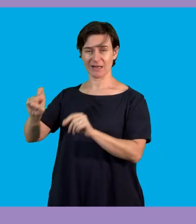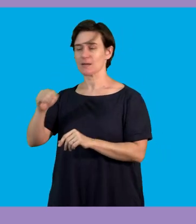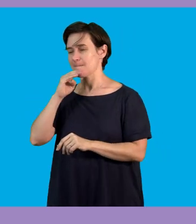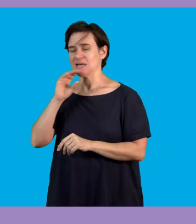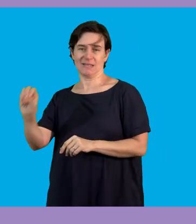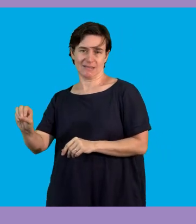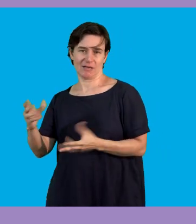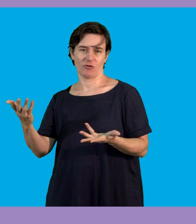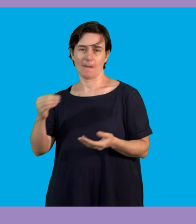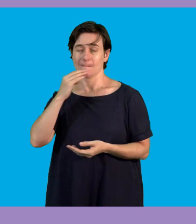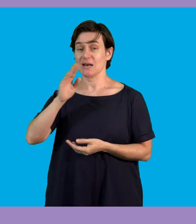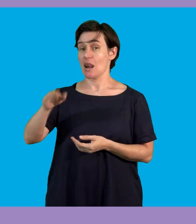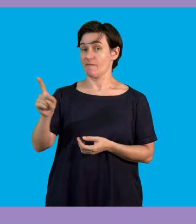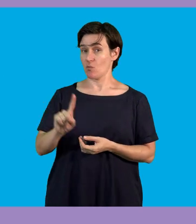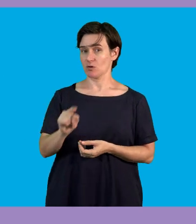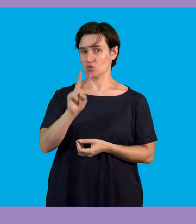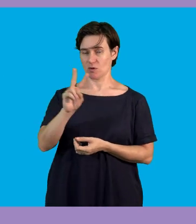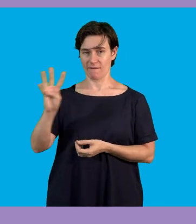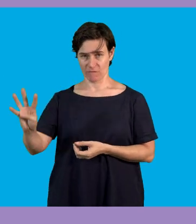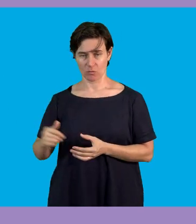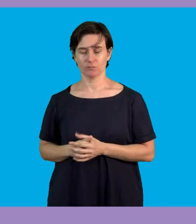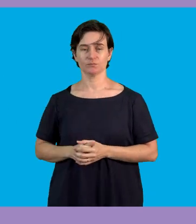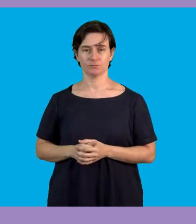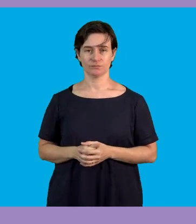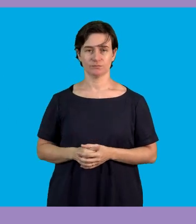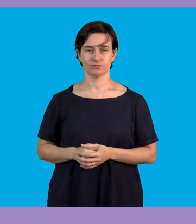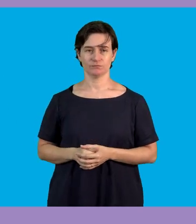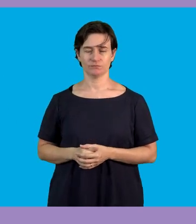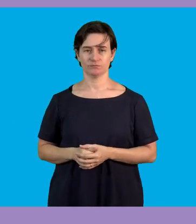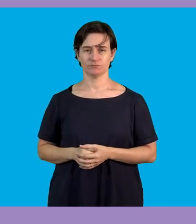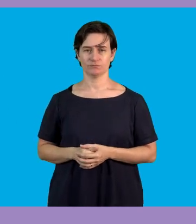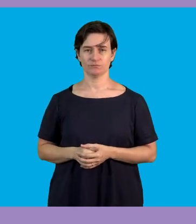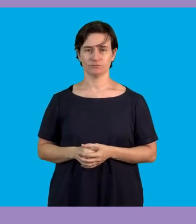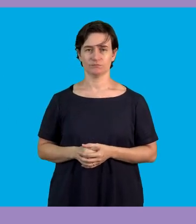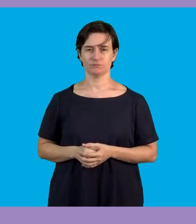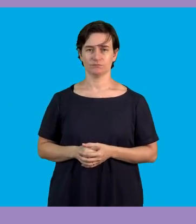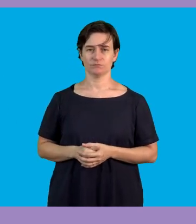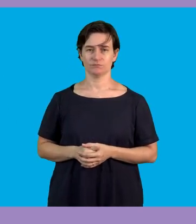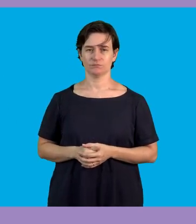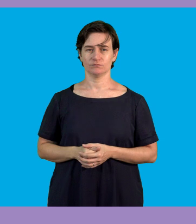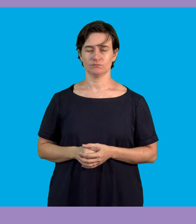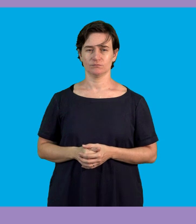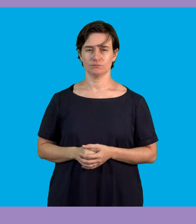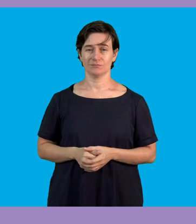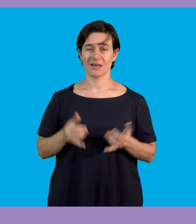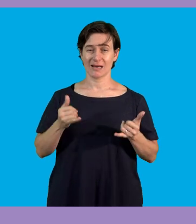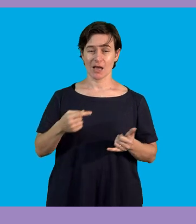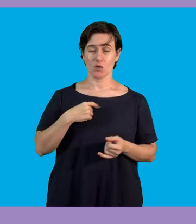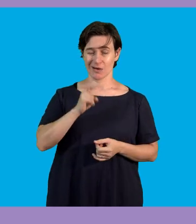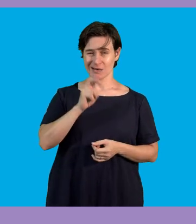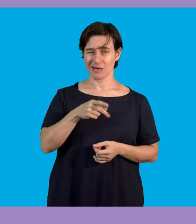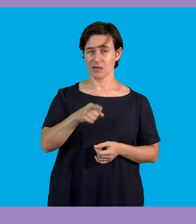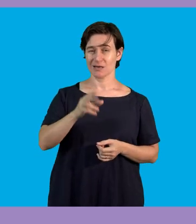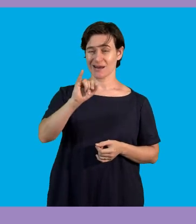7x would give us 0, so we remain with 24. And now we need a multiplicative